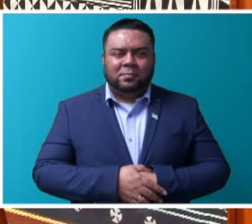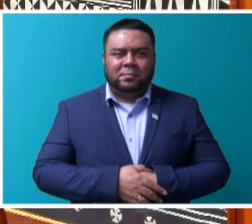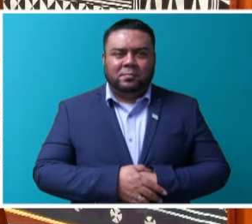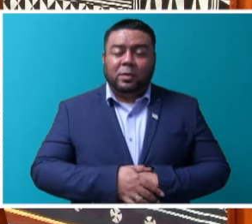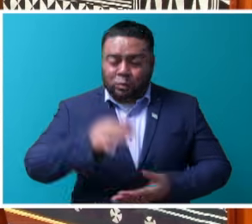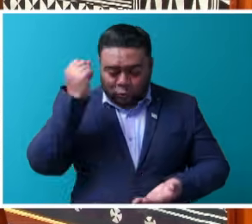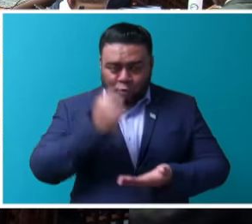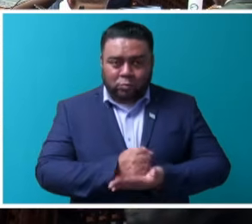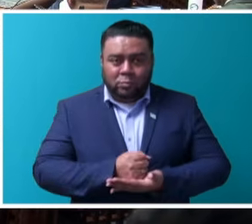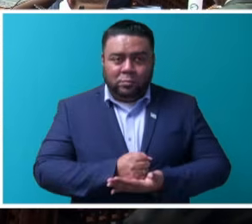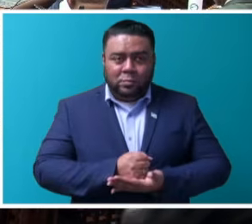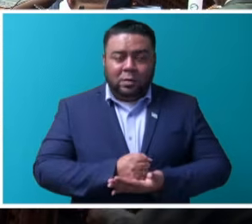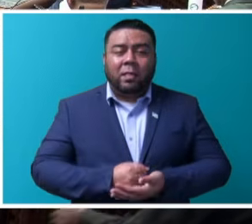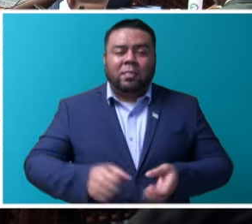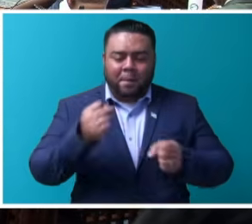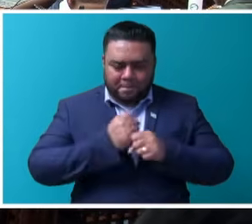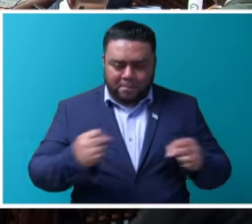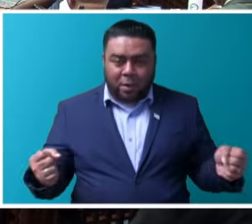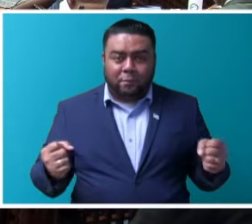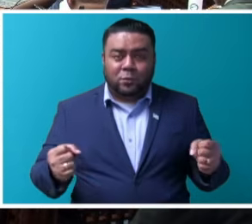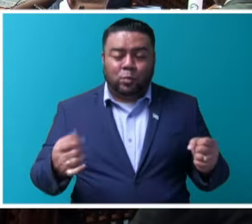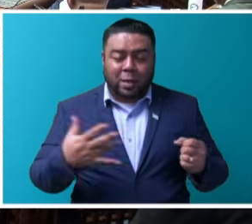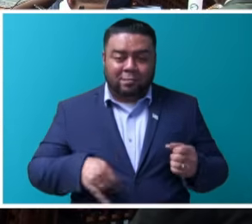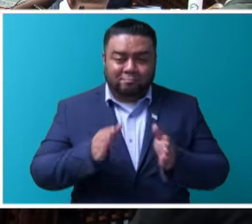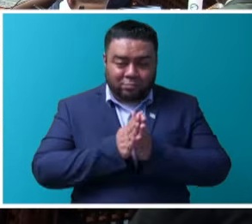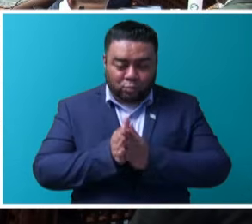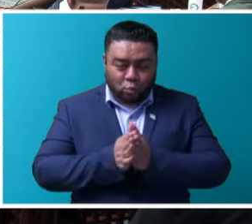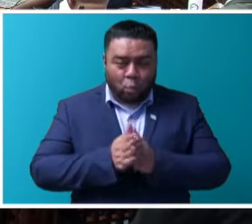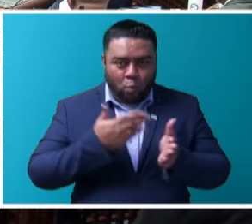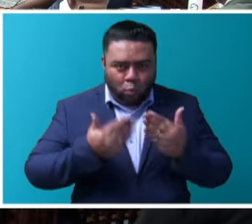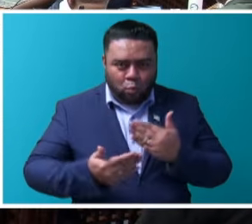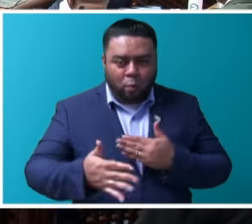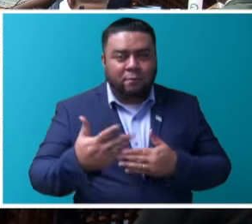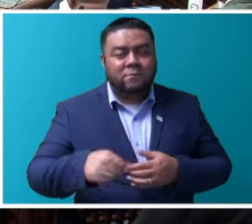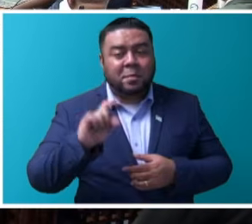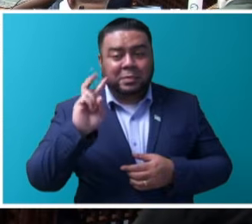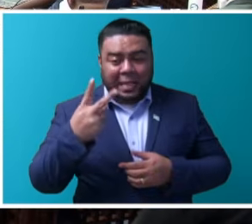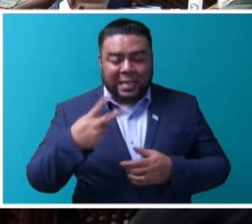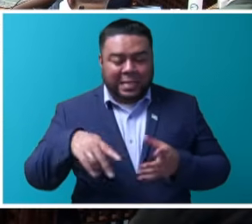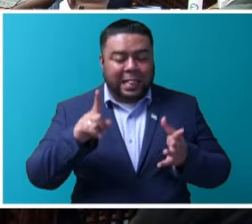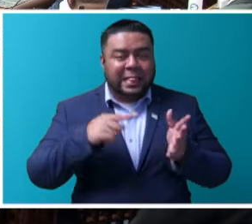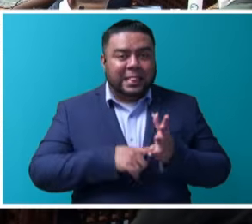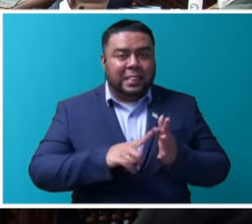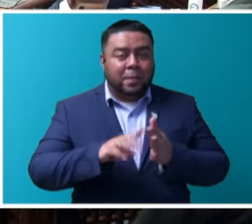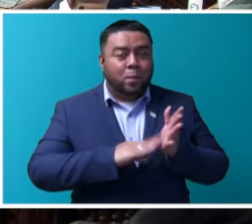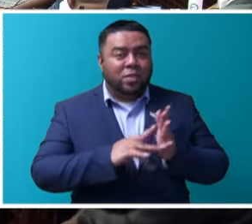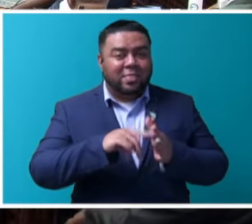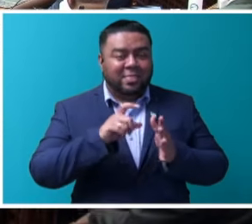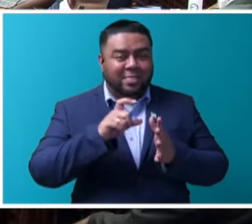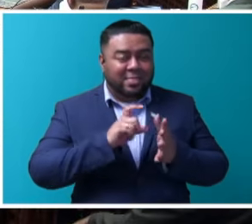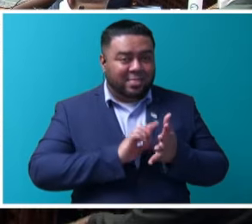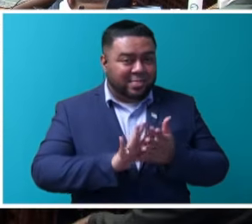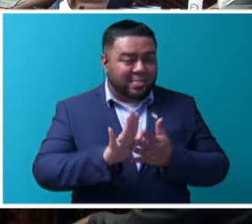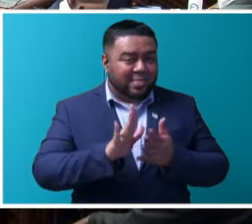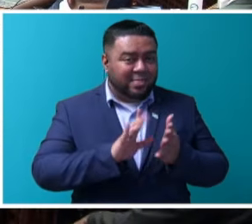Surely, the powerful and inspiring passage from 2 Timothy chapter 4, verse